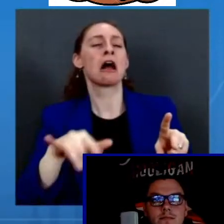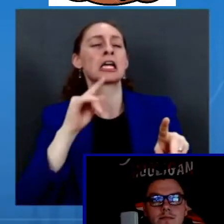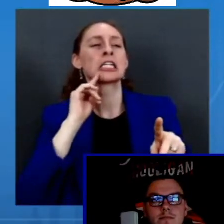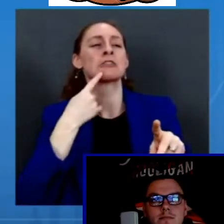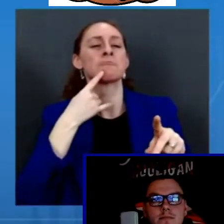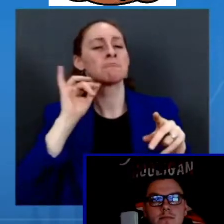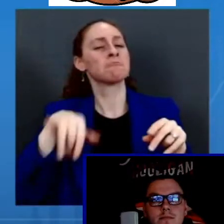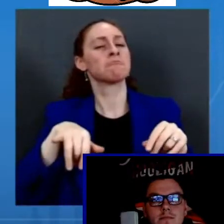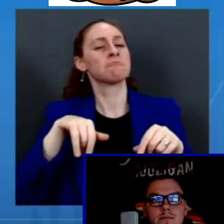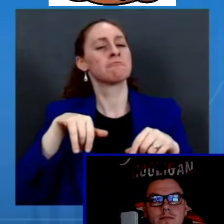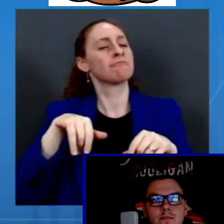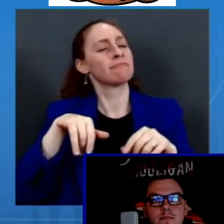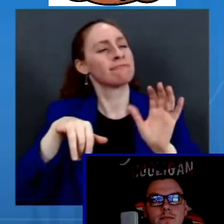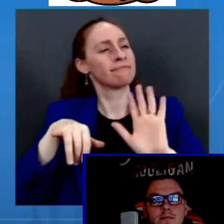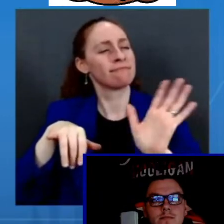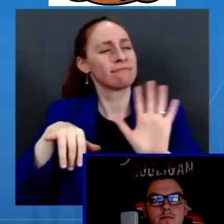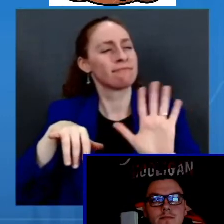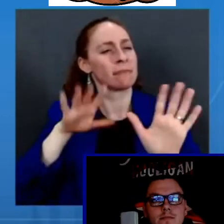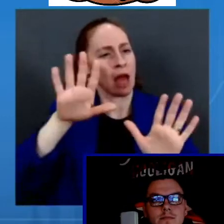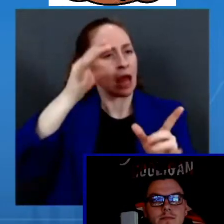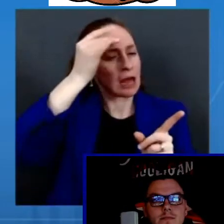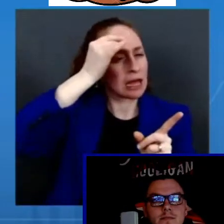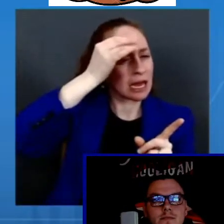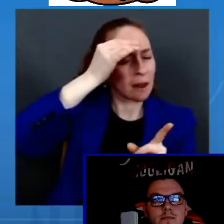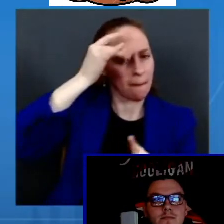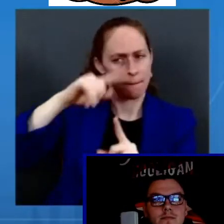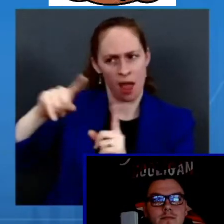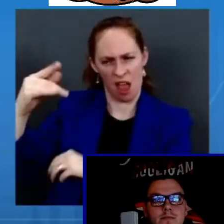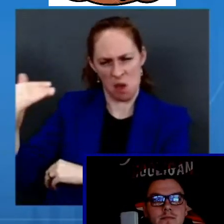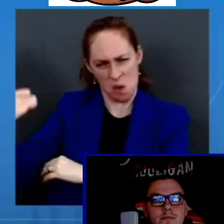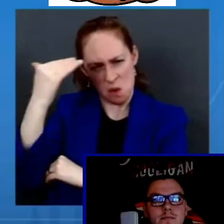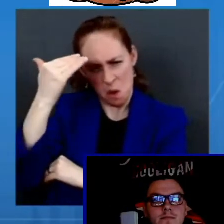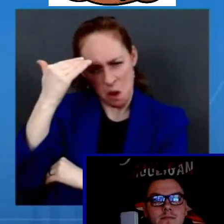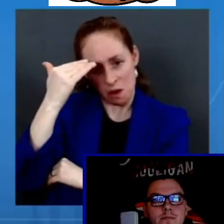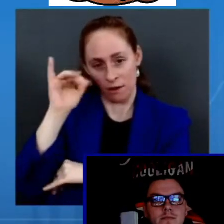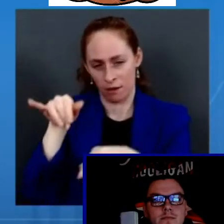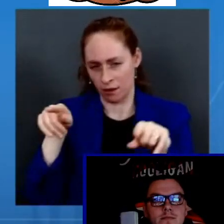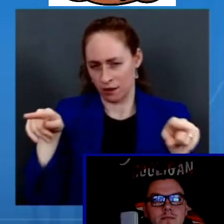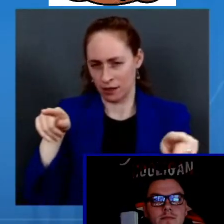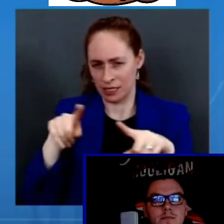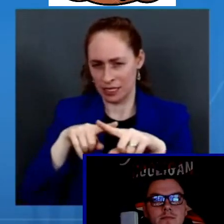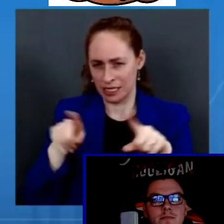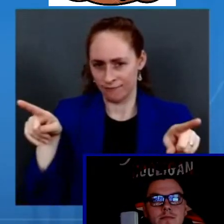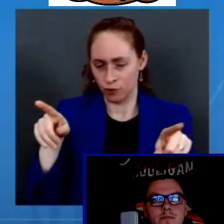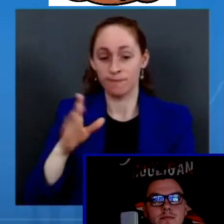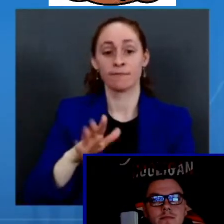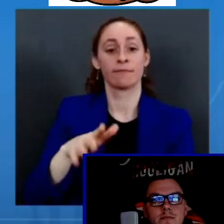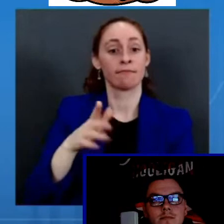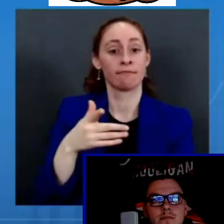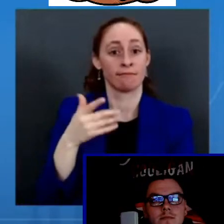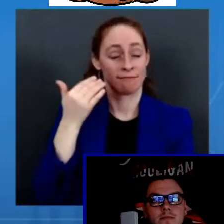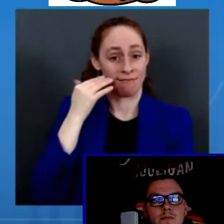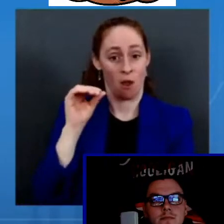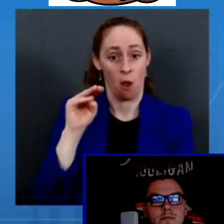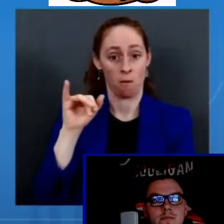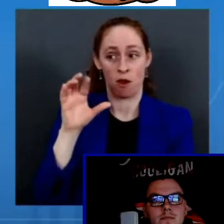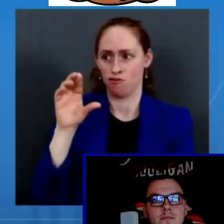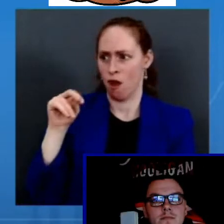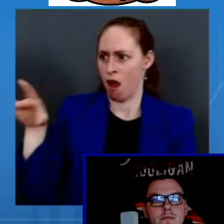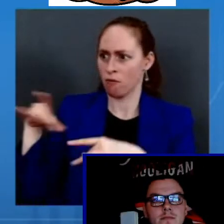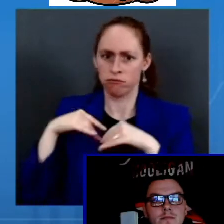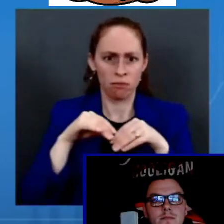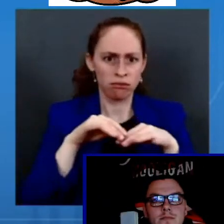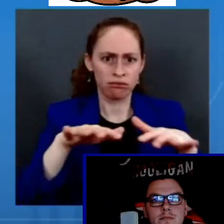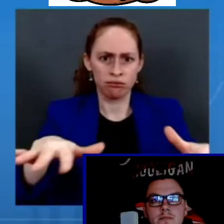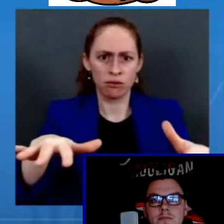and you get a good immune response to Omicron and you do not wind up getting severity as much as